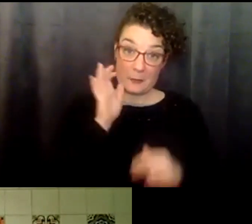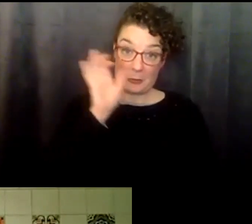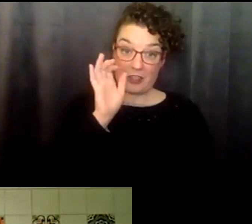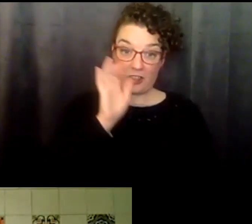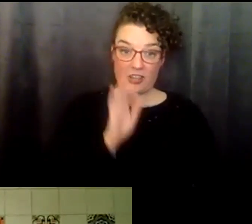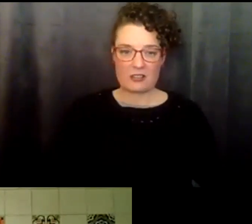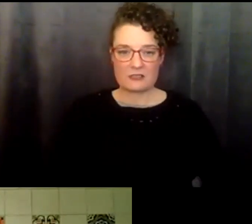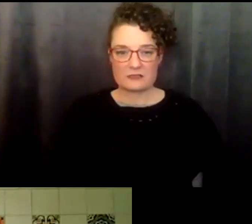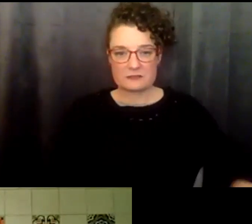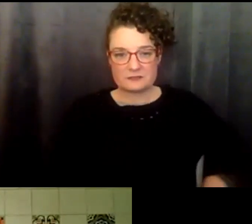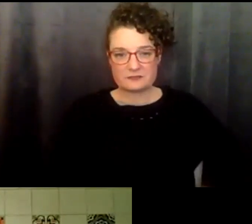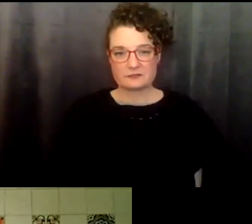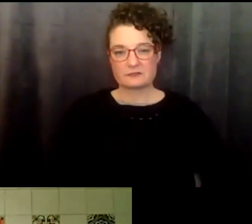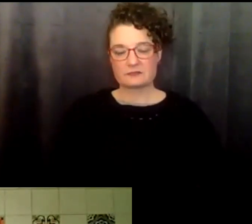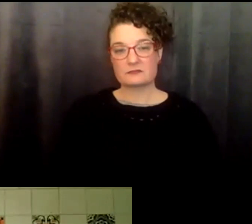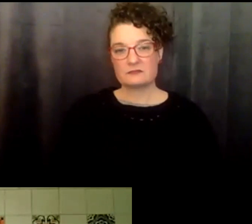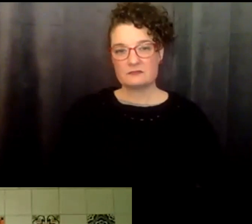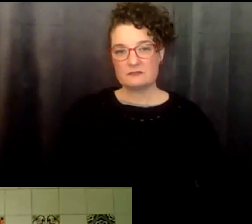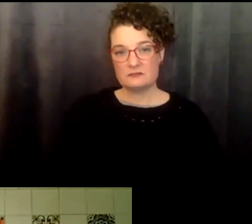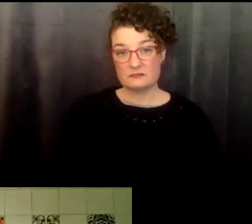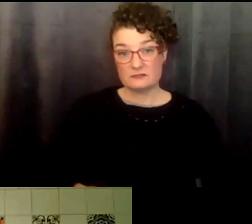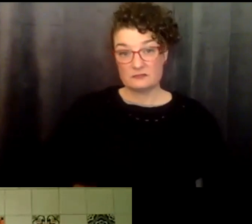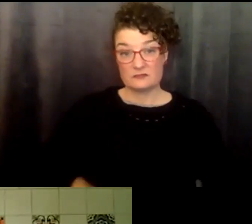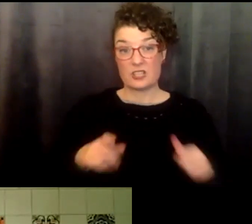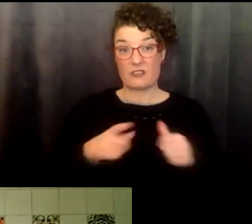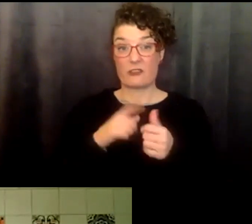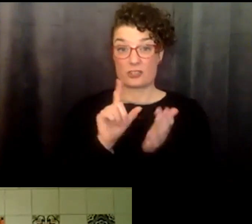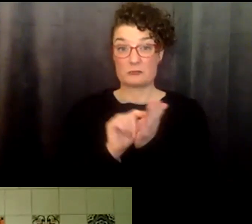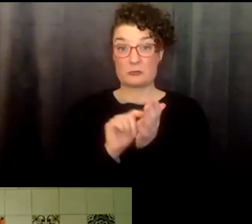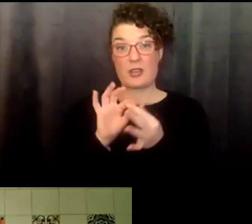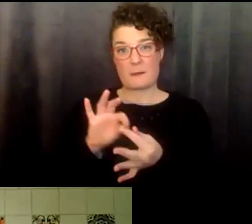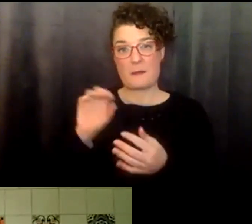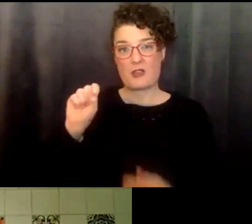And there's, my first print was on Sappho, who is